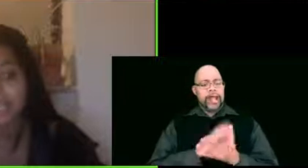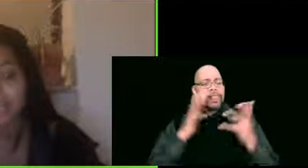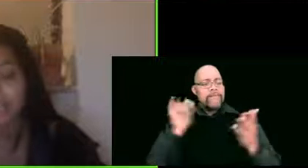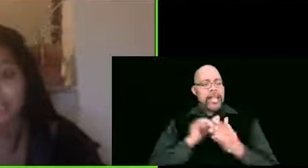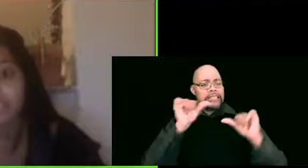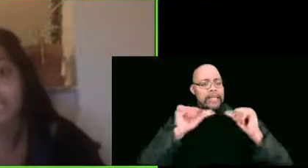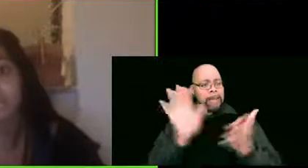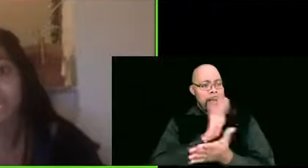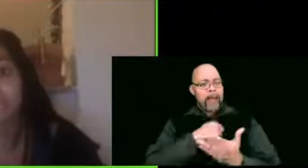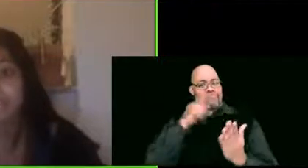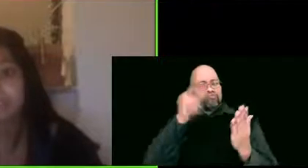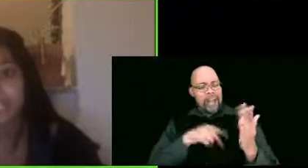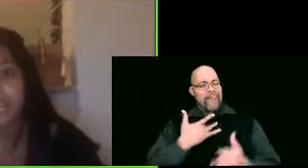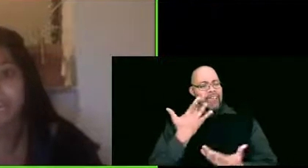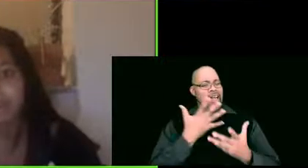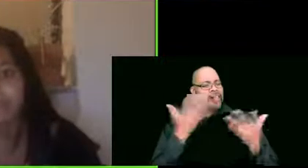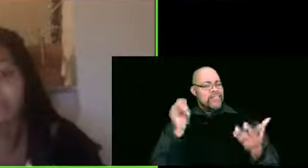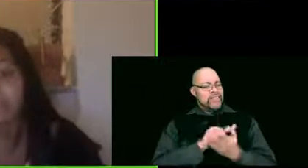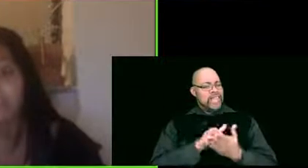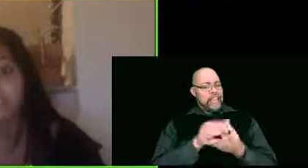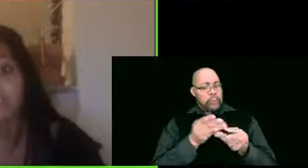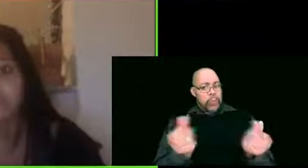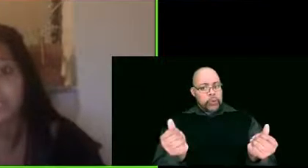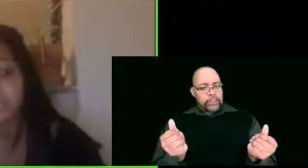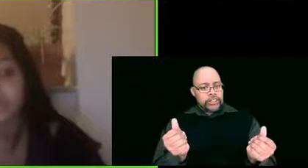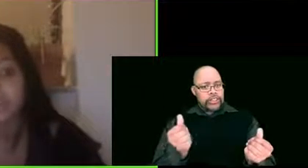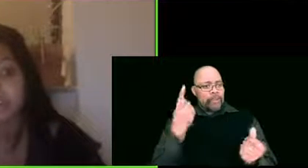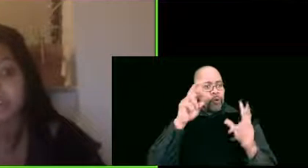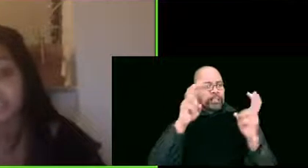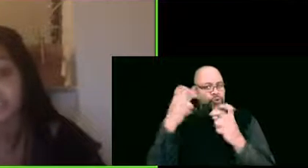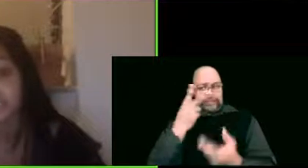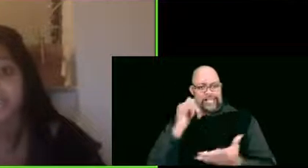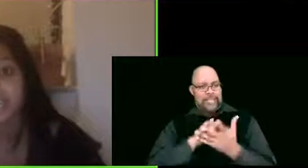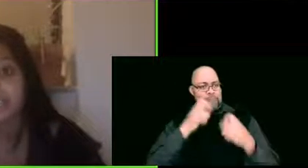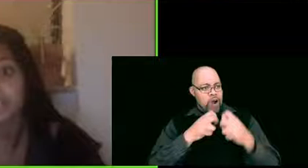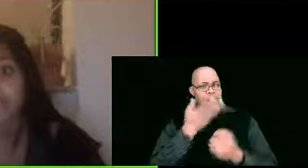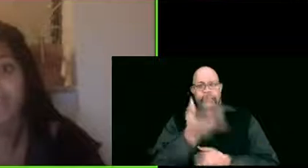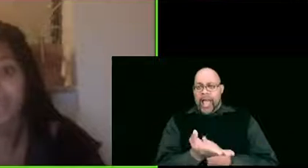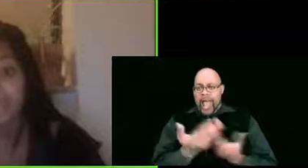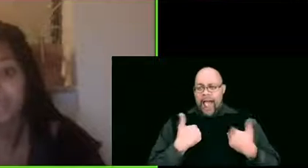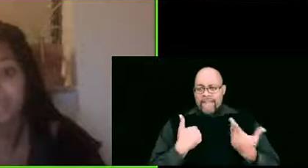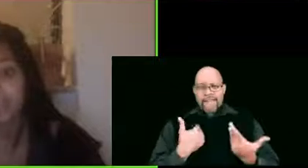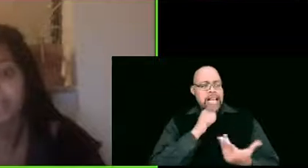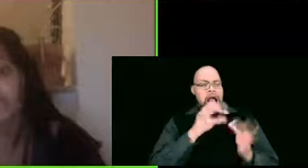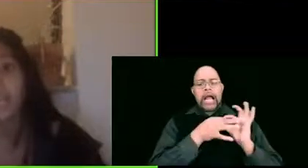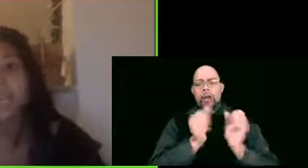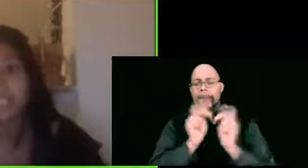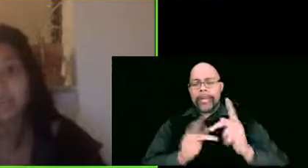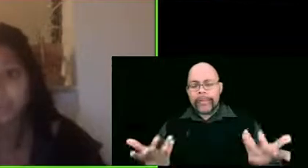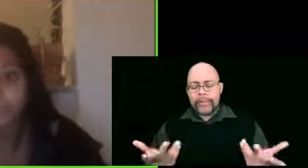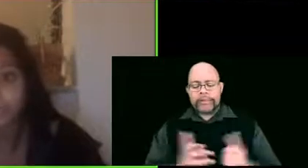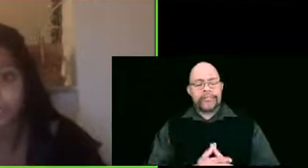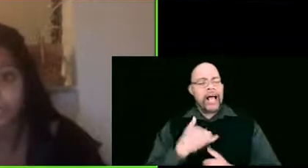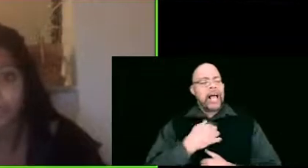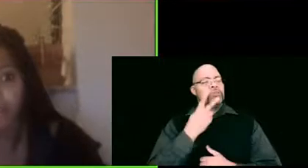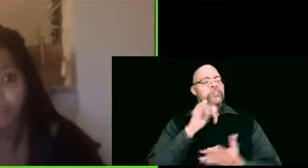that a lot of the scientific papers I was reading, I felt like a lot of the solutions for the issues we were seeing in our oceans were there, but they weren't connecting